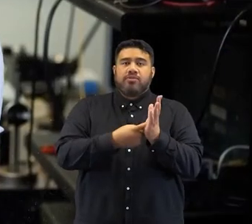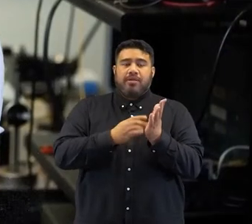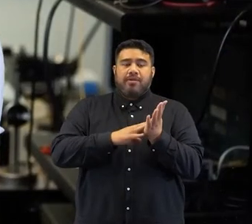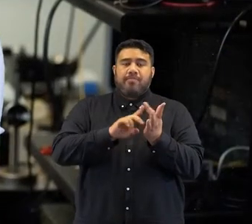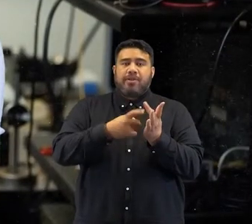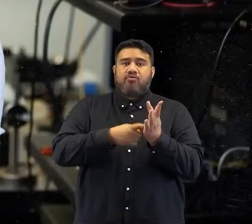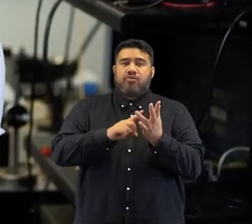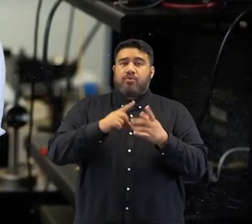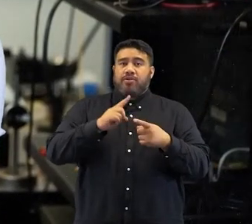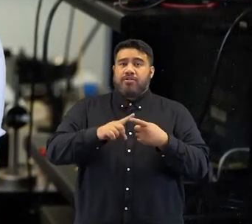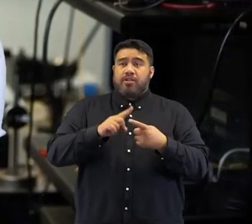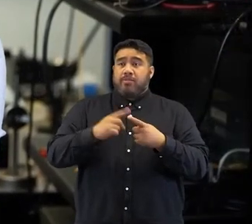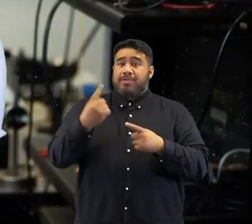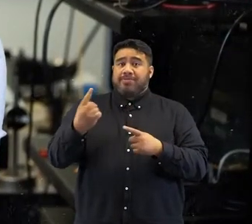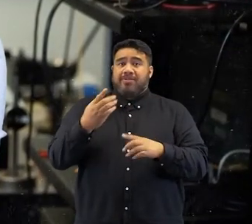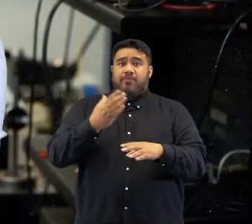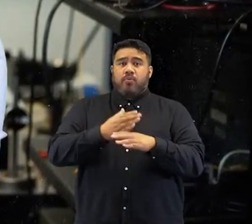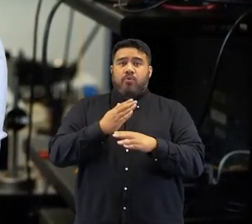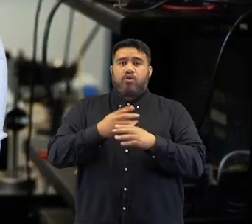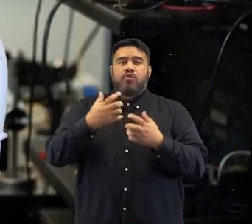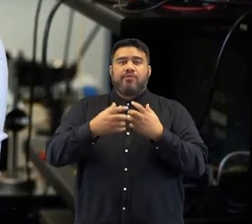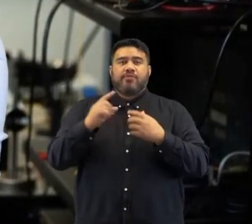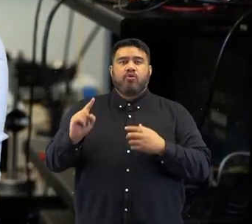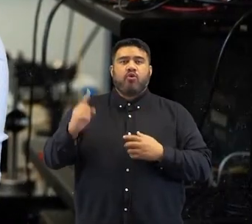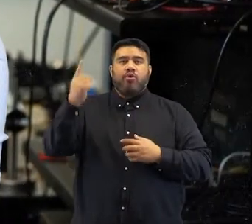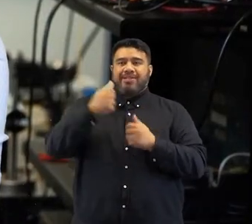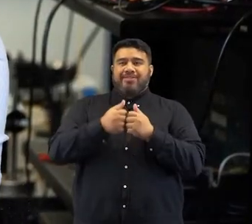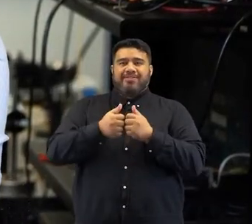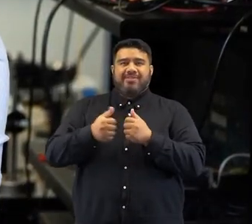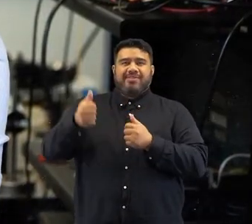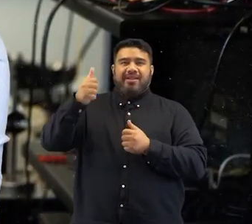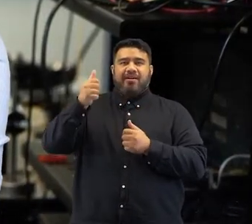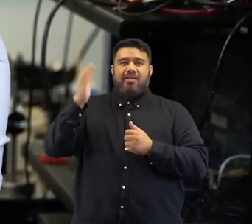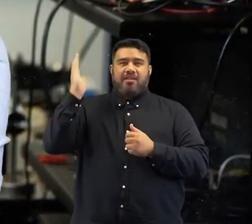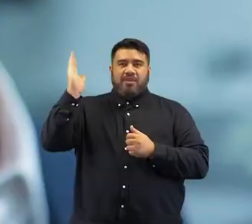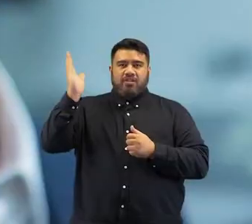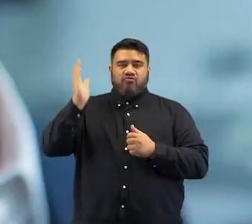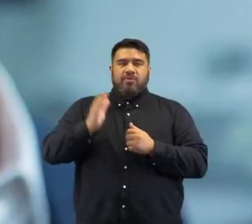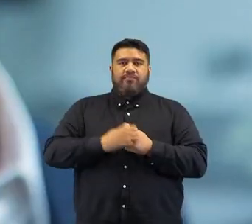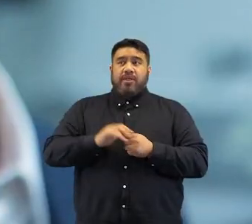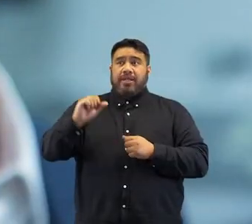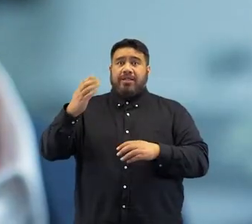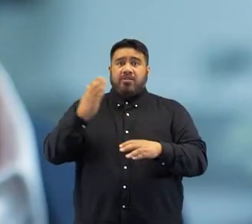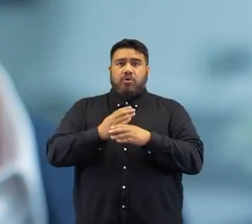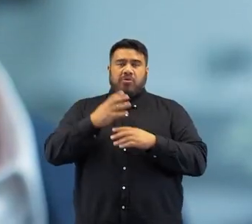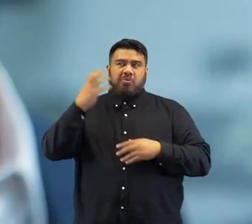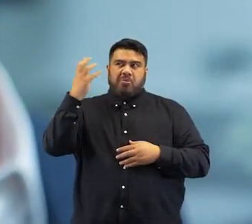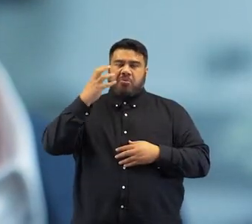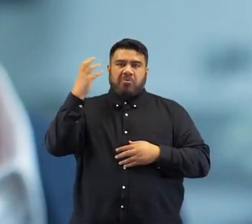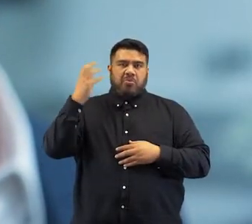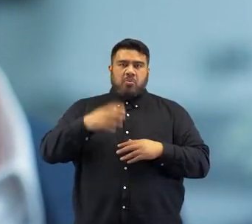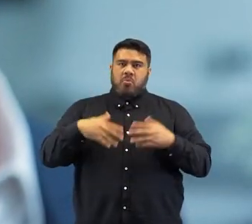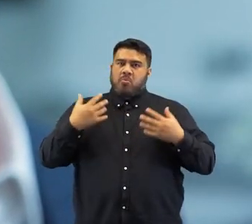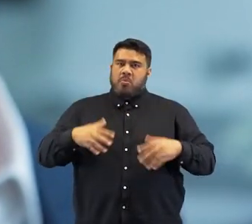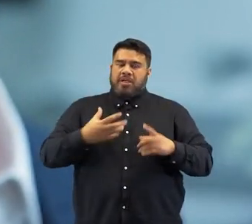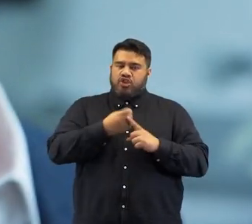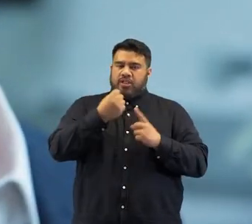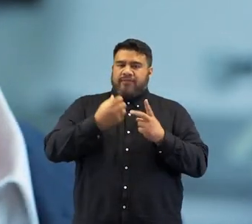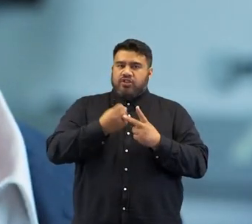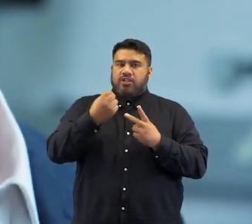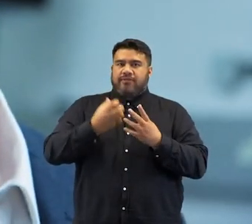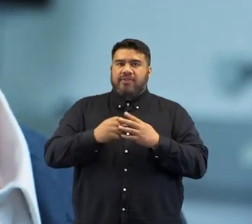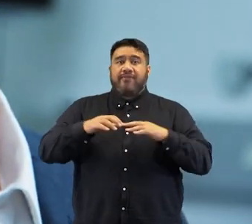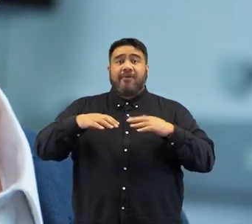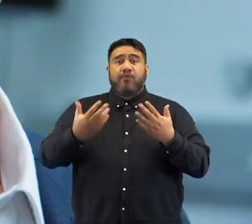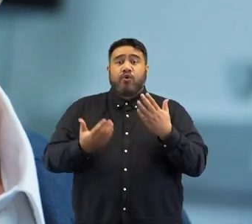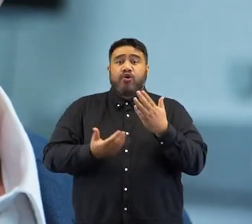Dr. Mero Ekintalo is a senior lecturer at the University of Auckland. He has made pioneering contributions towards the